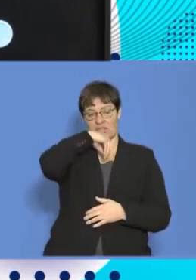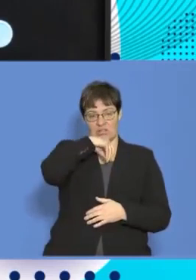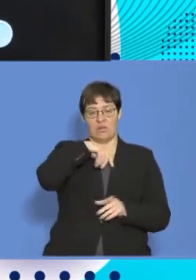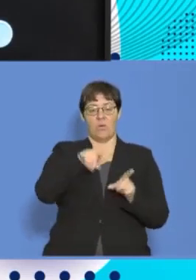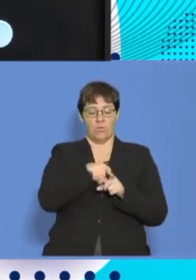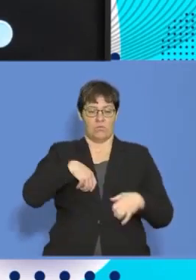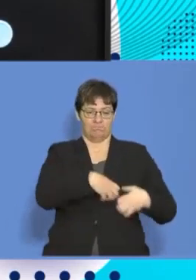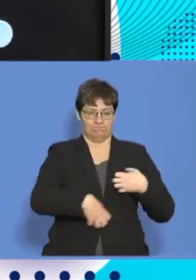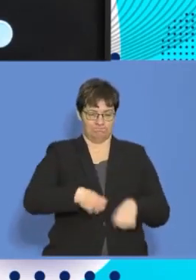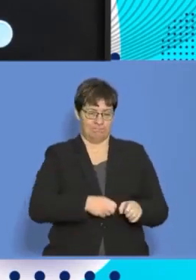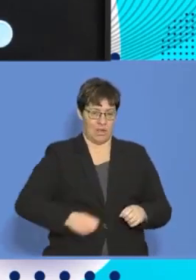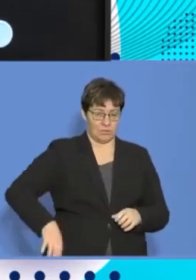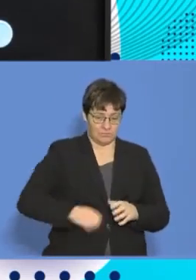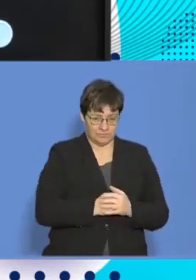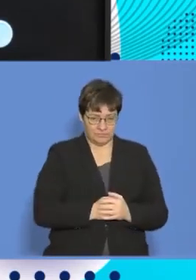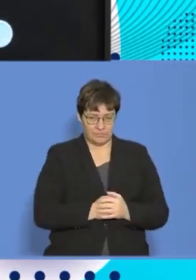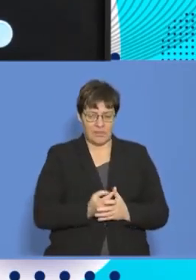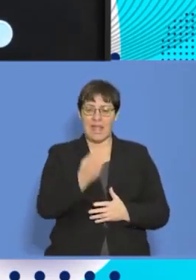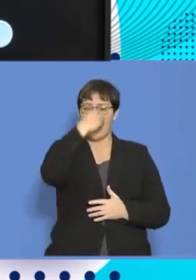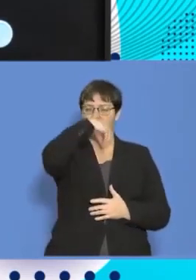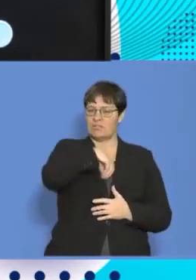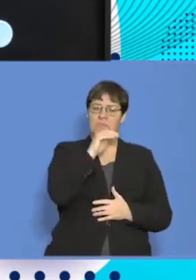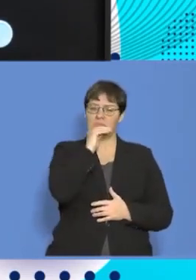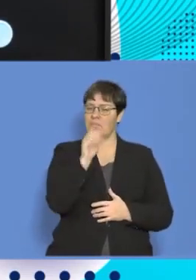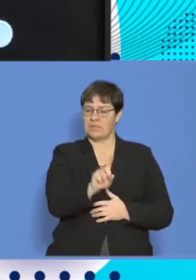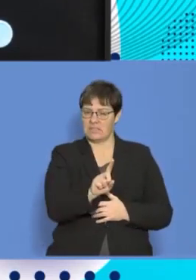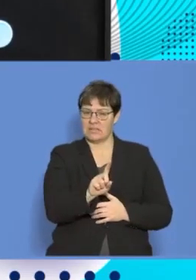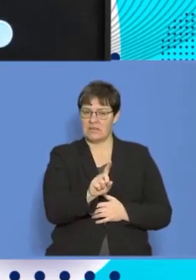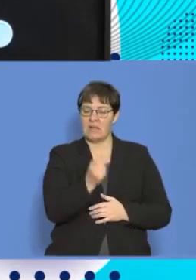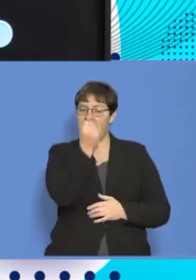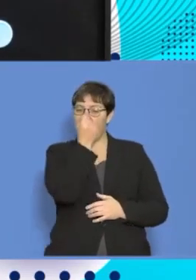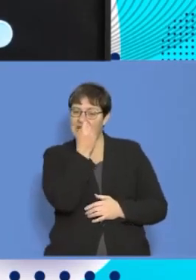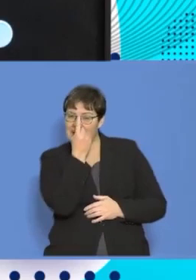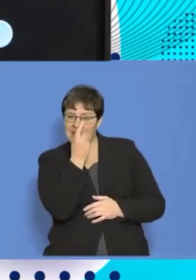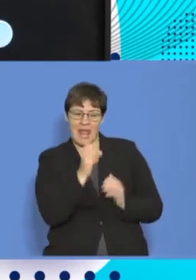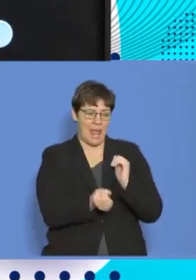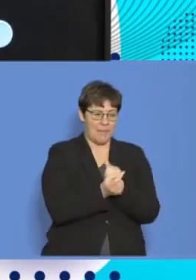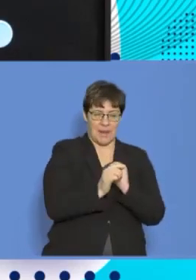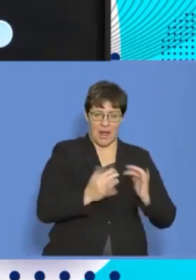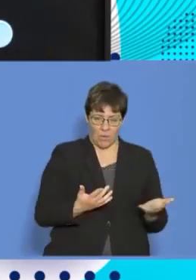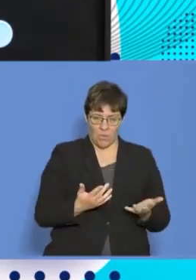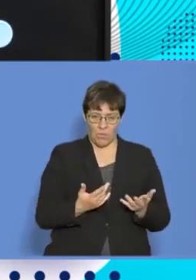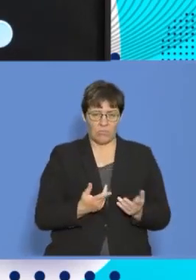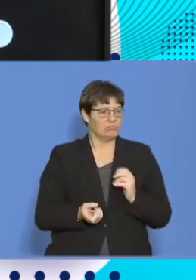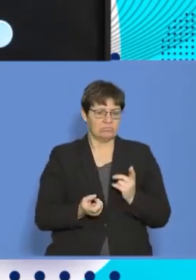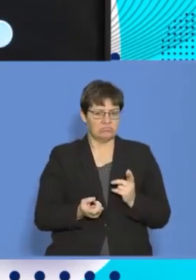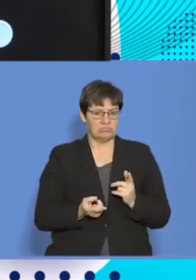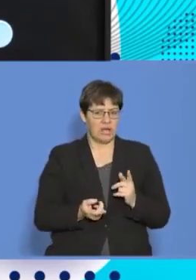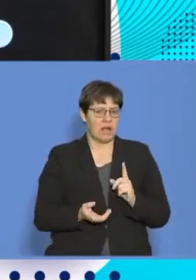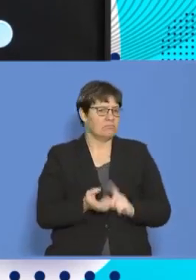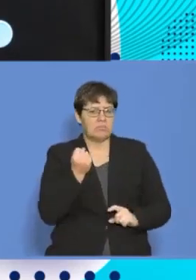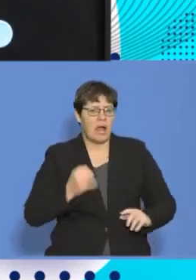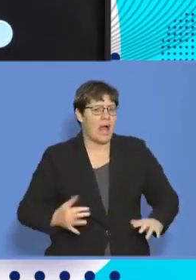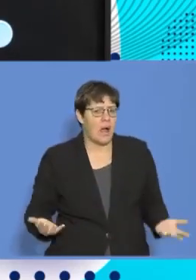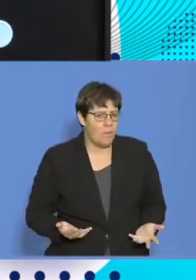and digestion. What does ingestion mean? It's important for us to understand how this happens and where it takes place. And then we will